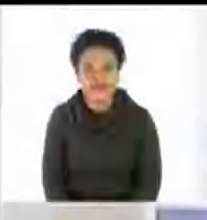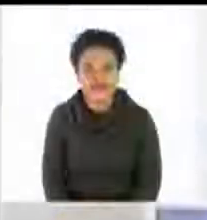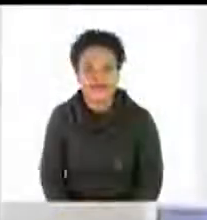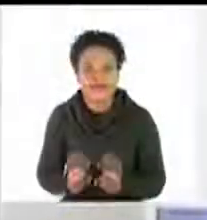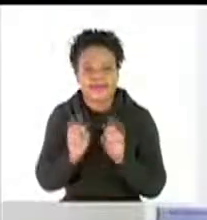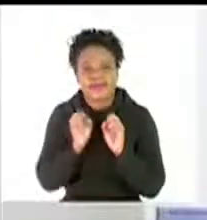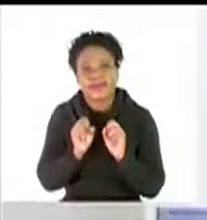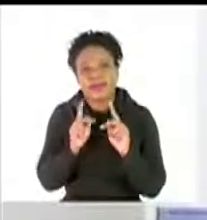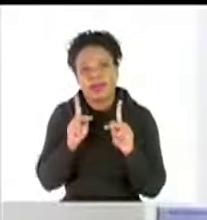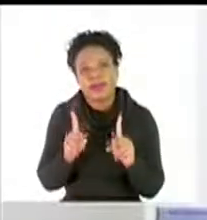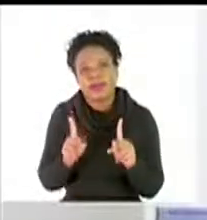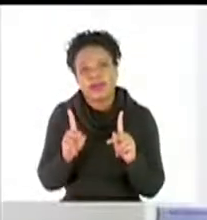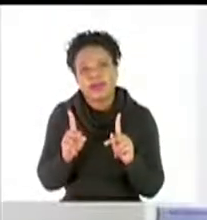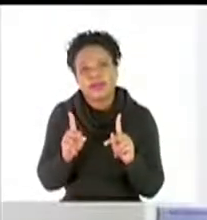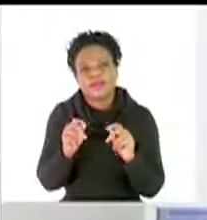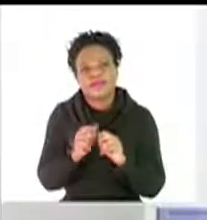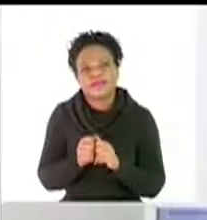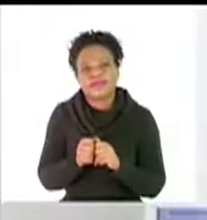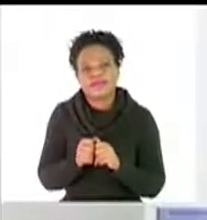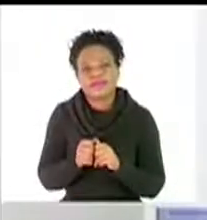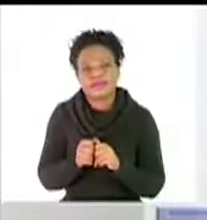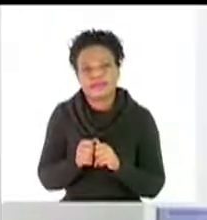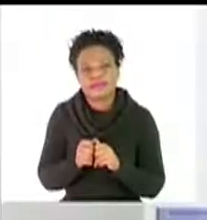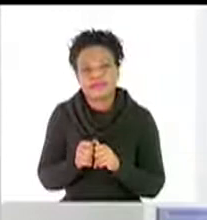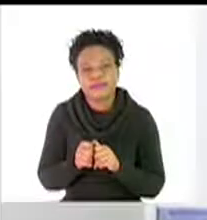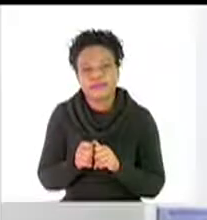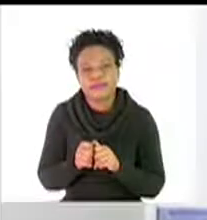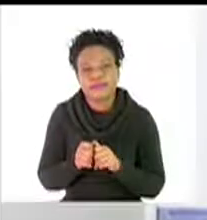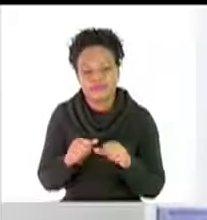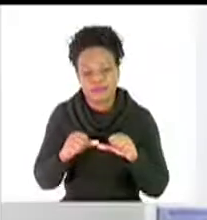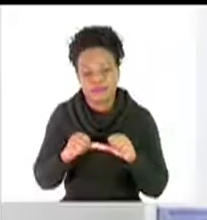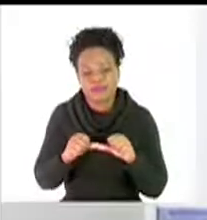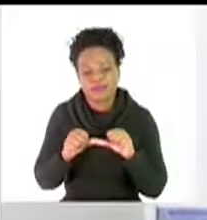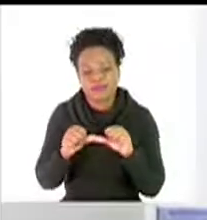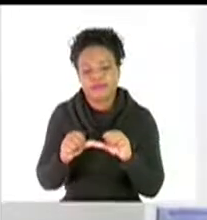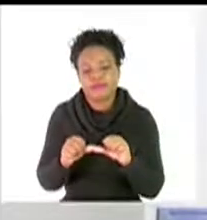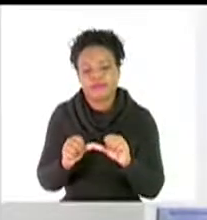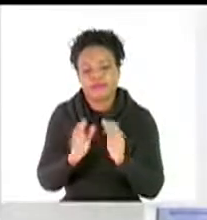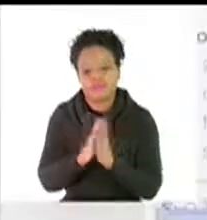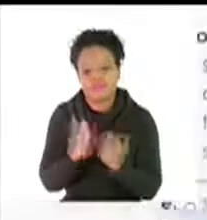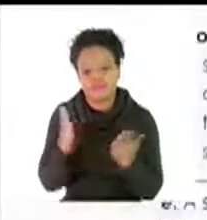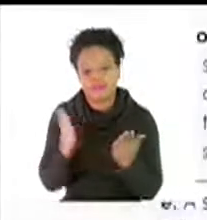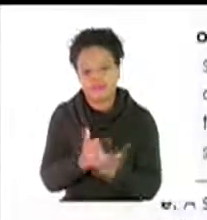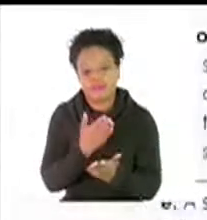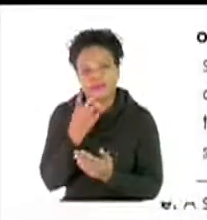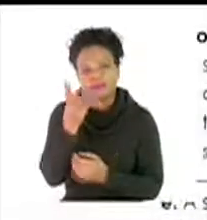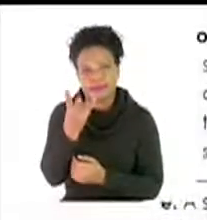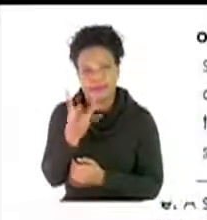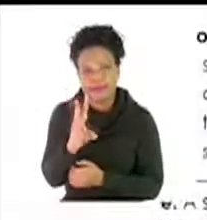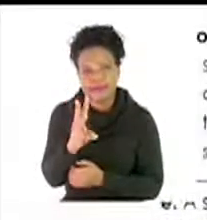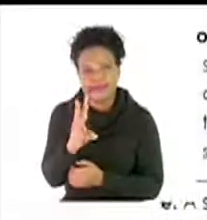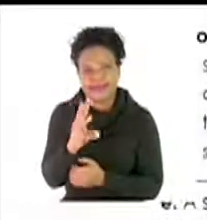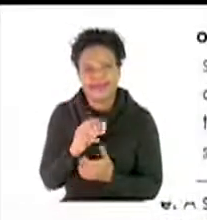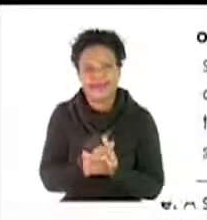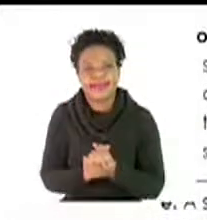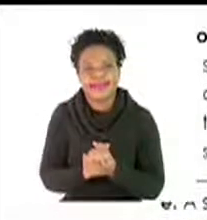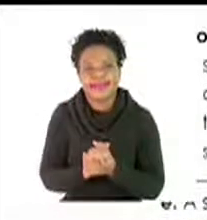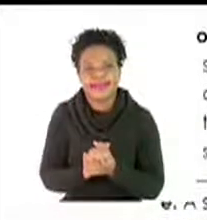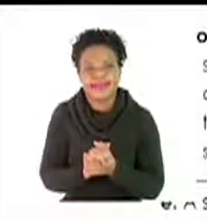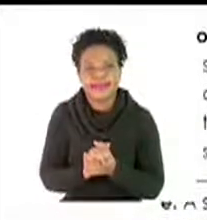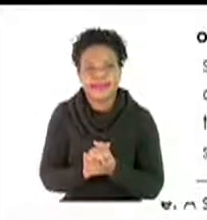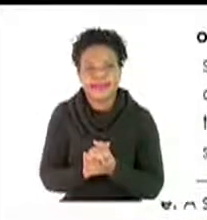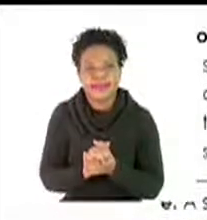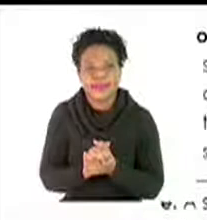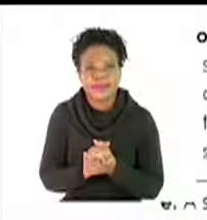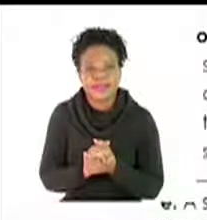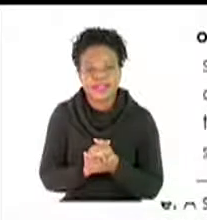Right. Welcome back, boys and girls. Let's go to page 6 of our booklet. It says,